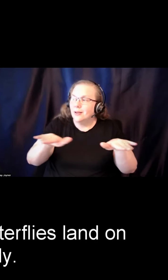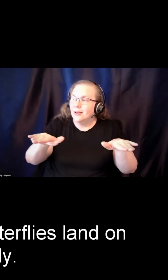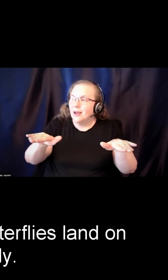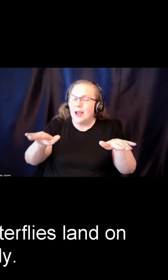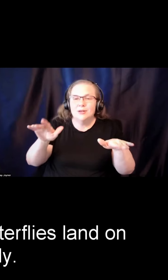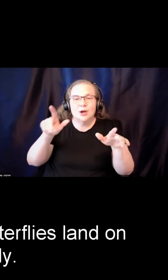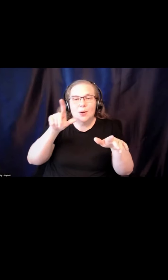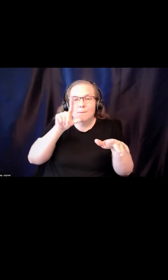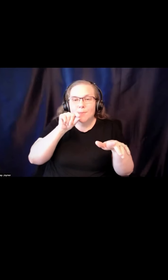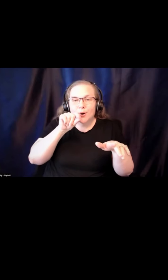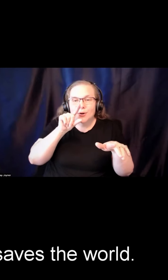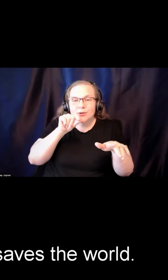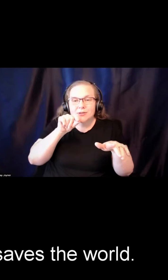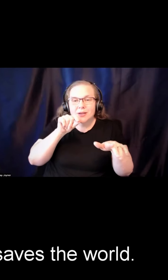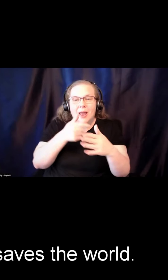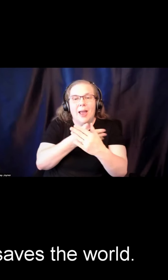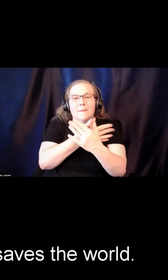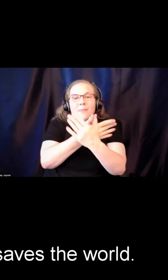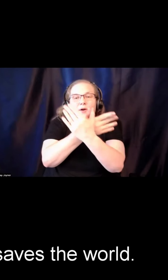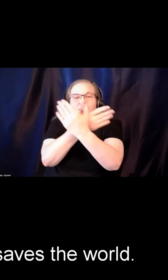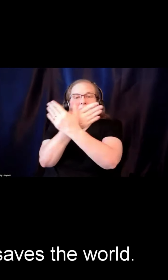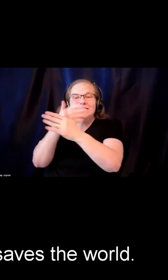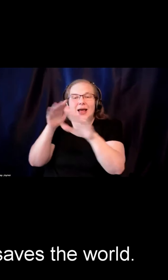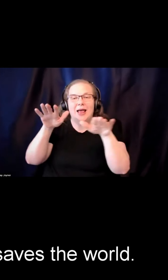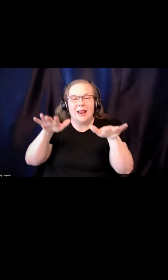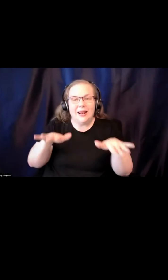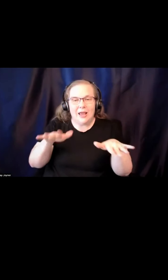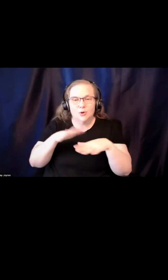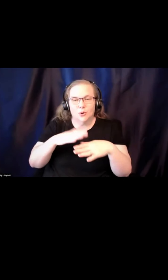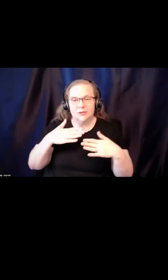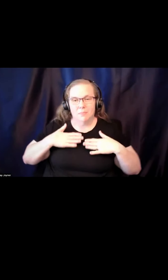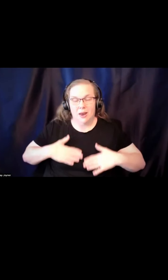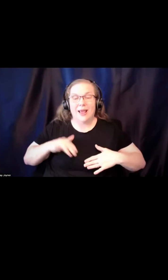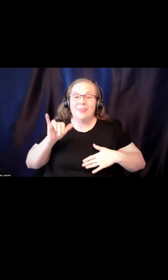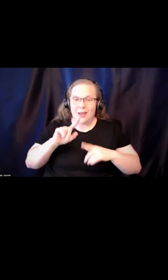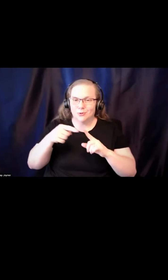butterflies land on his body. And that's when he saves the world.